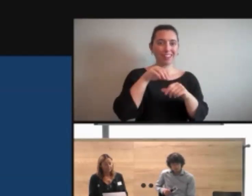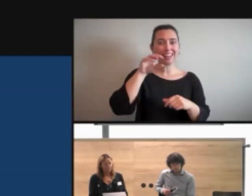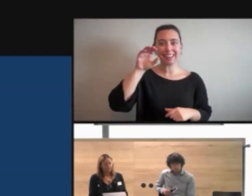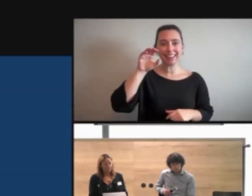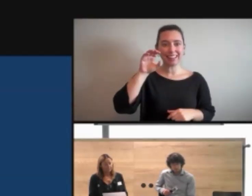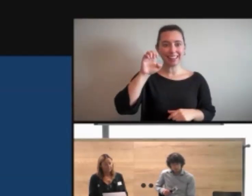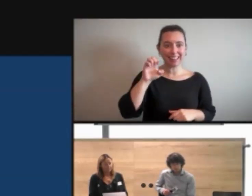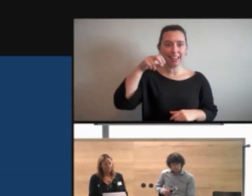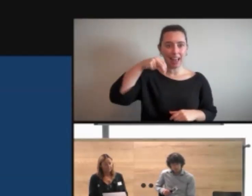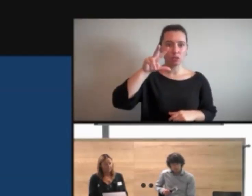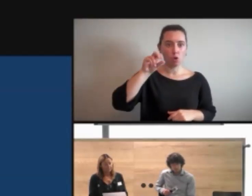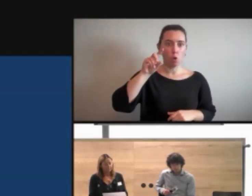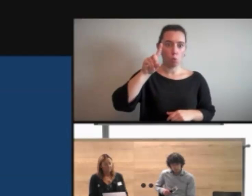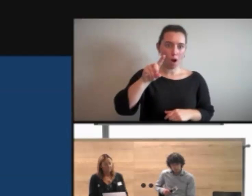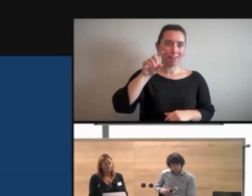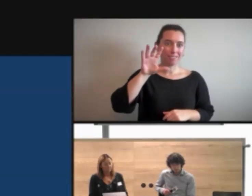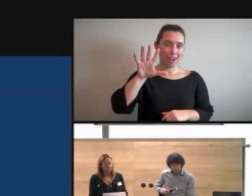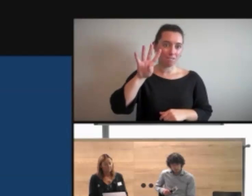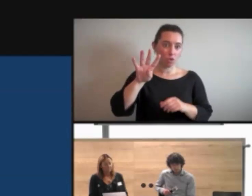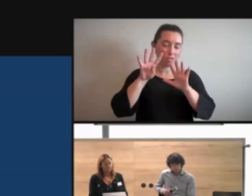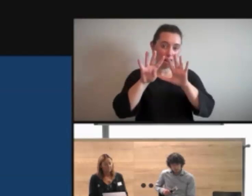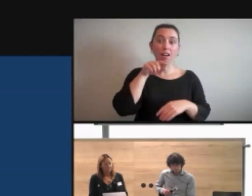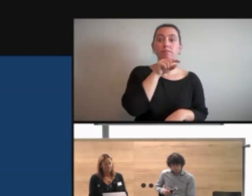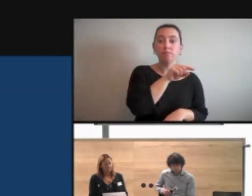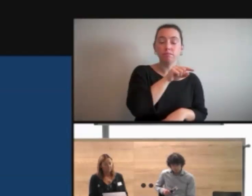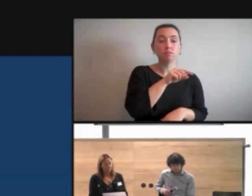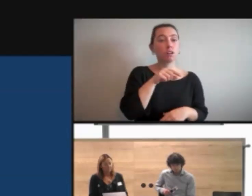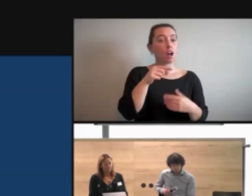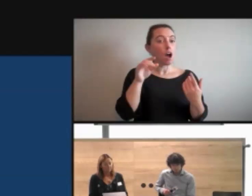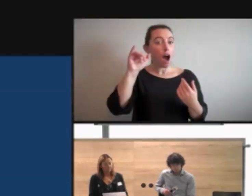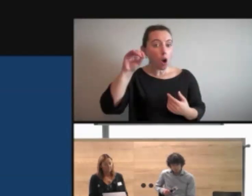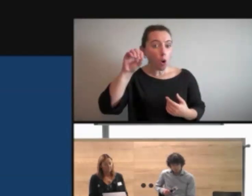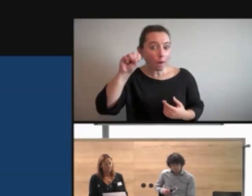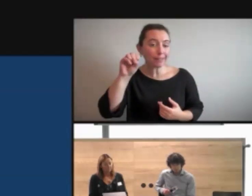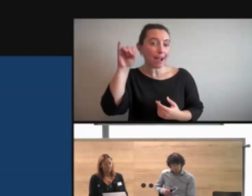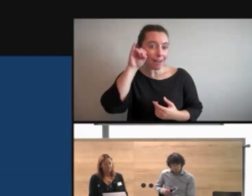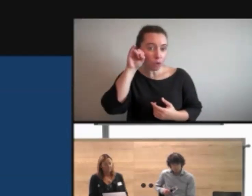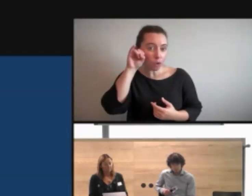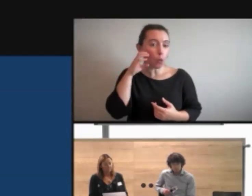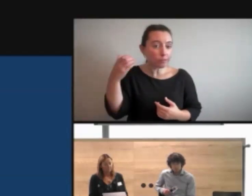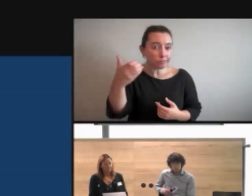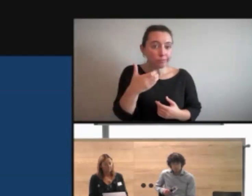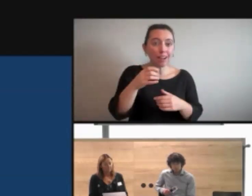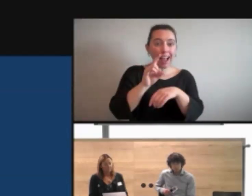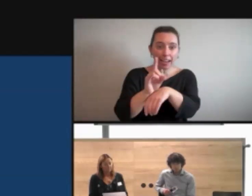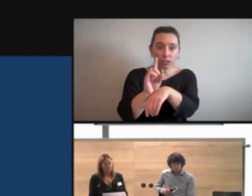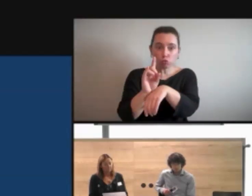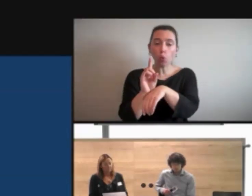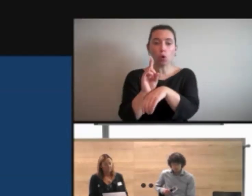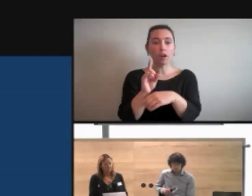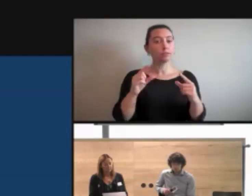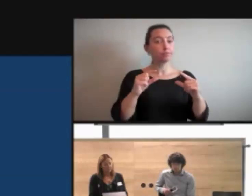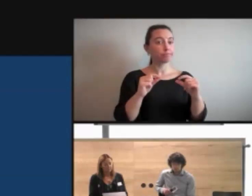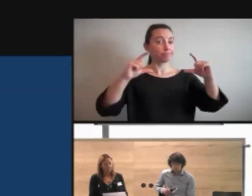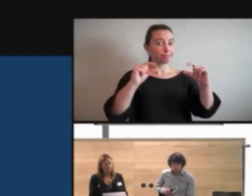On Android and on iOS mobile platforms, not all items resize when